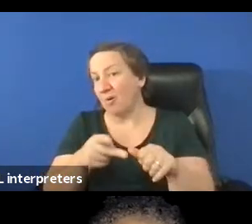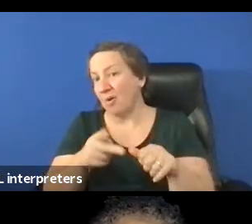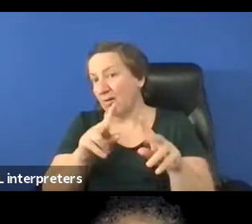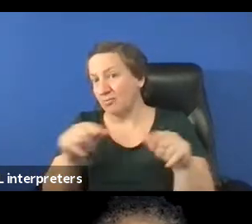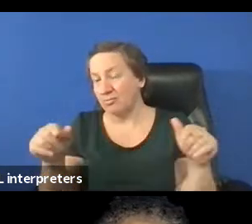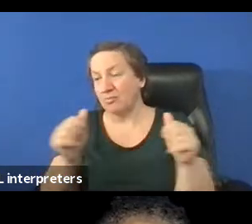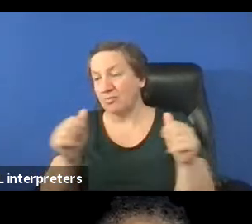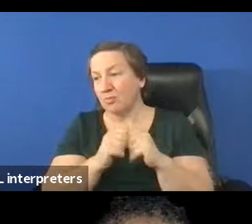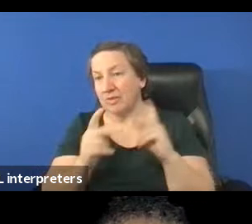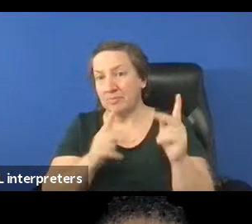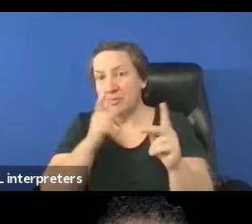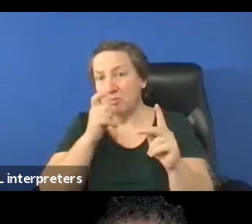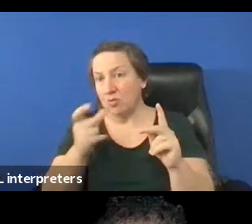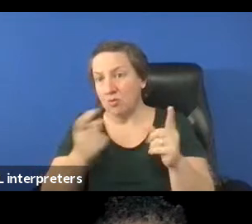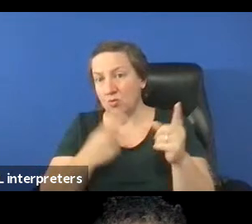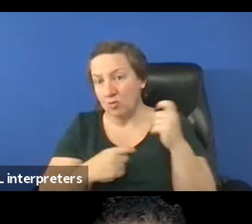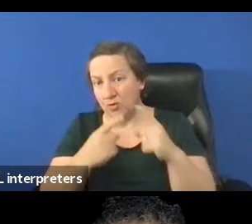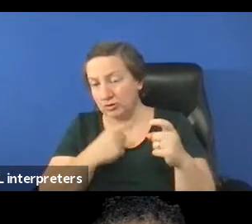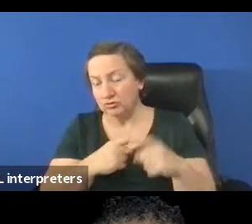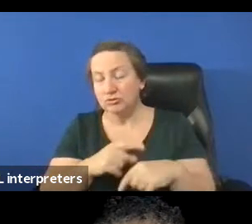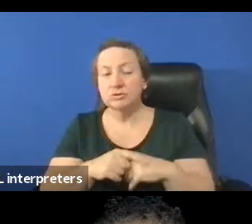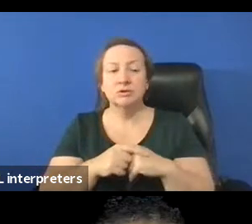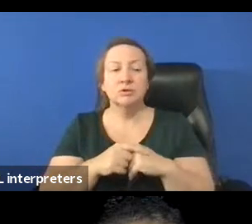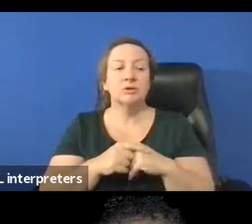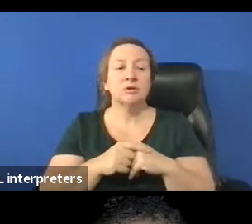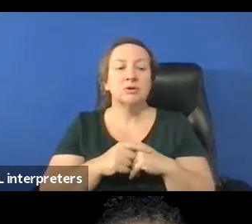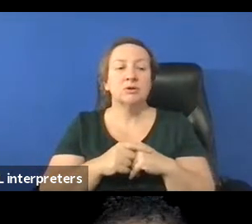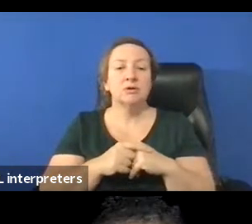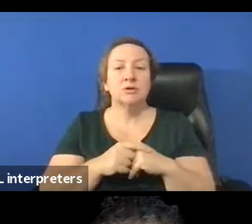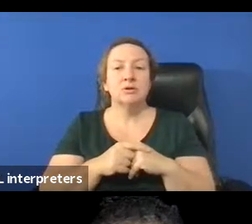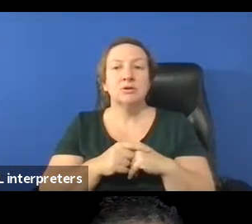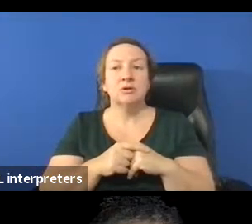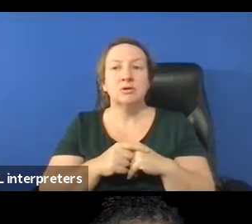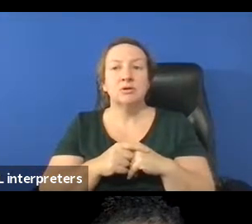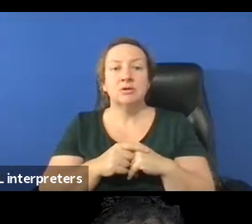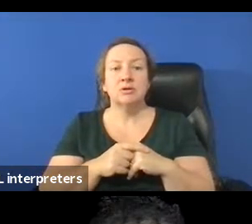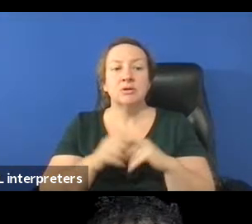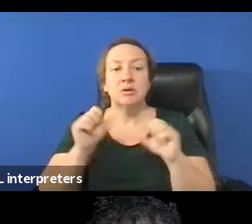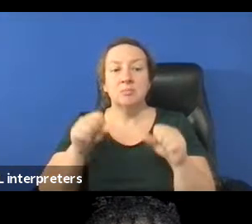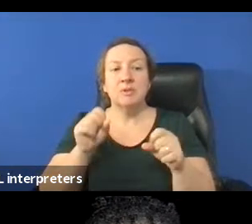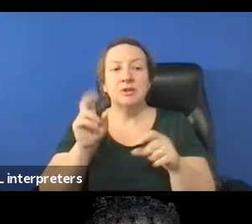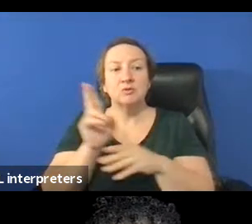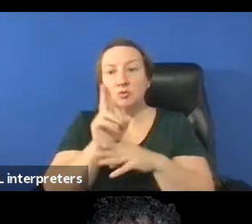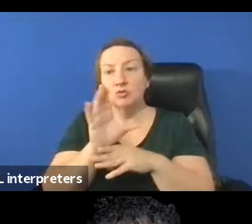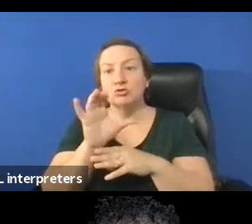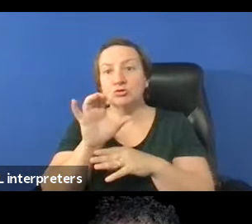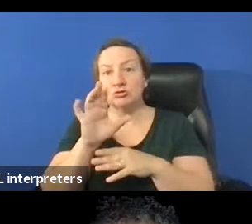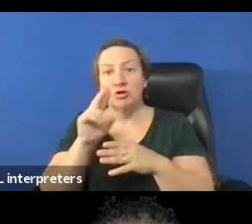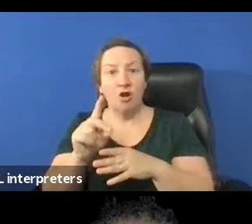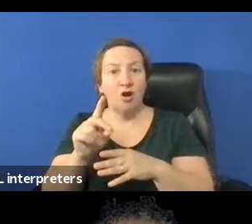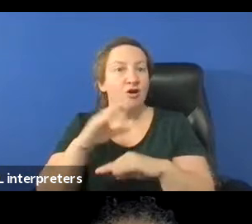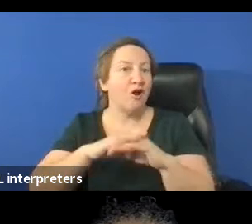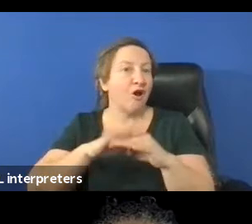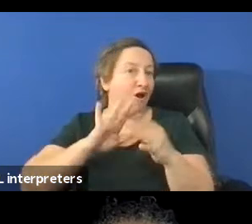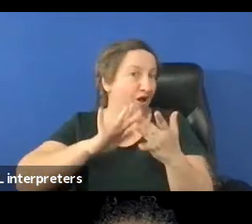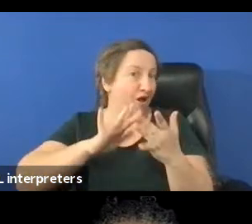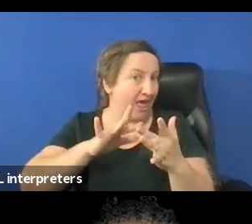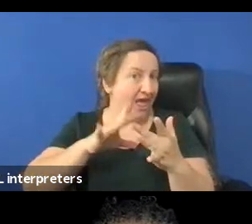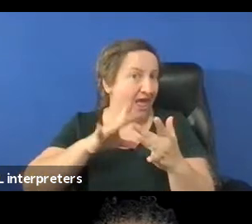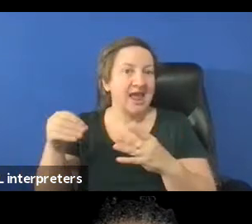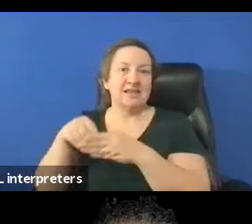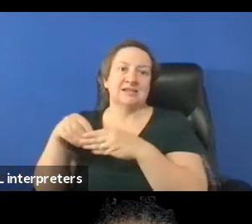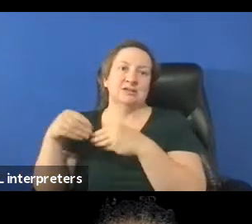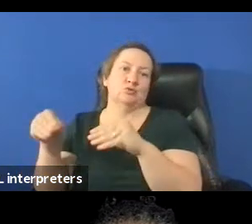with people who emailed with questions, was being able to use the card online as well as in the store.